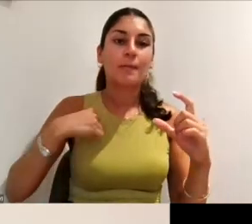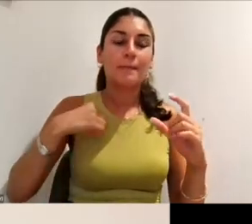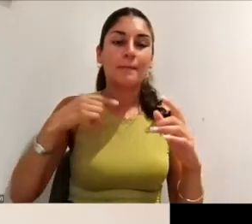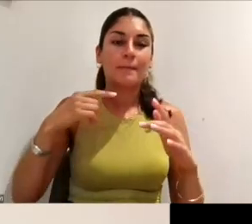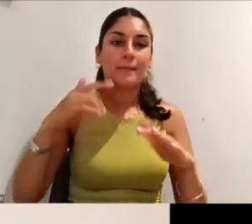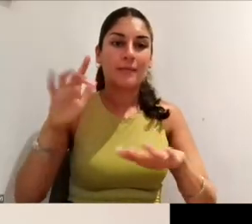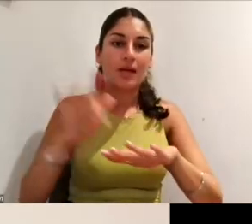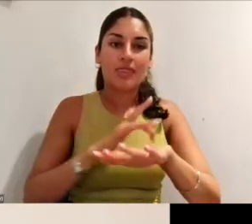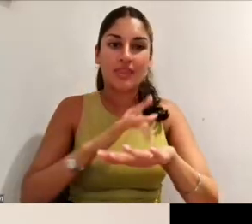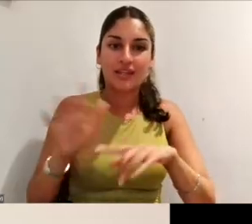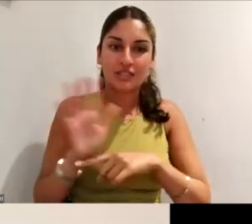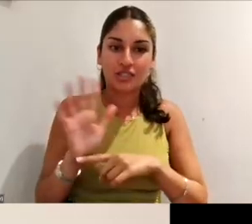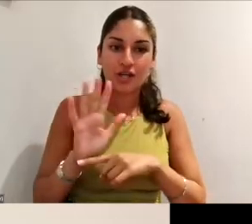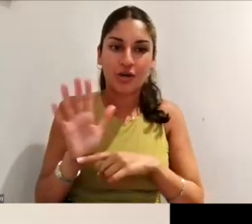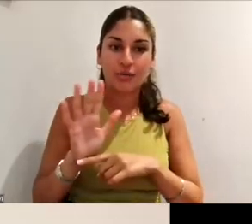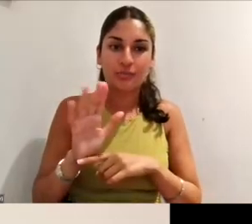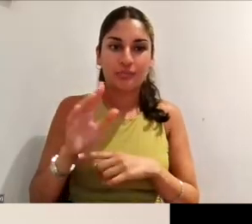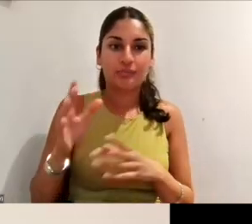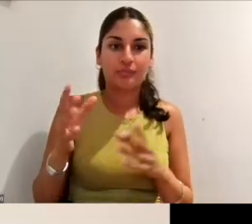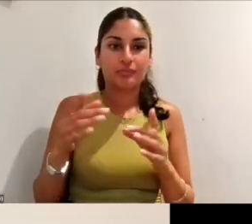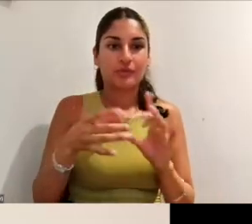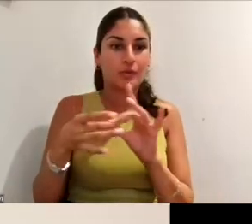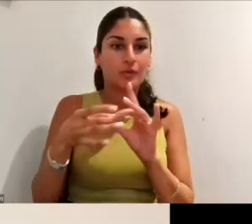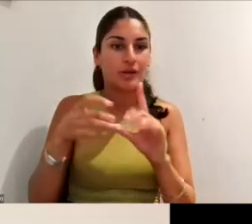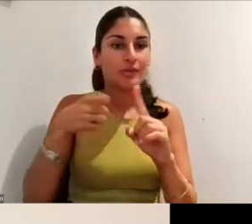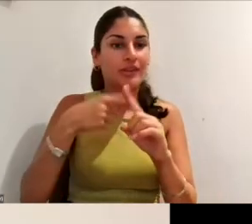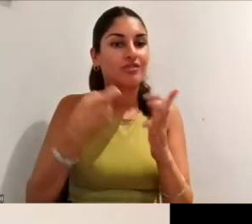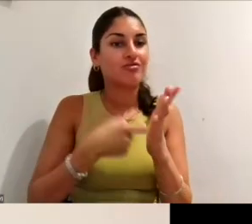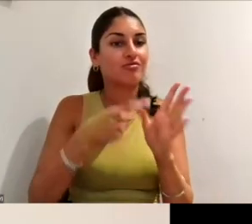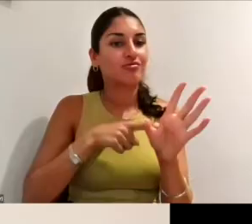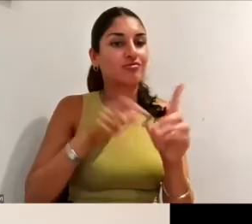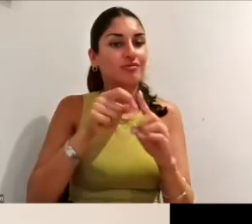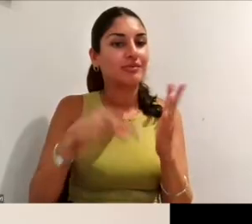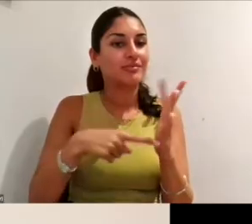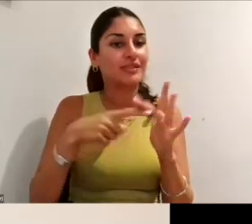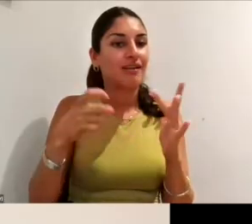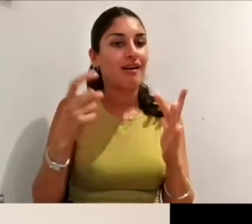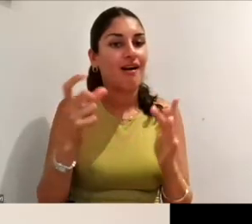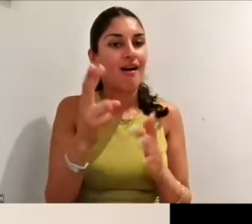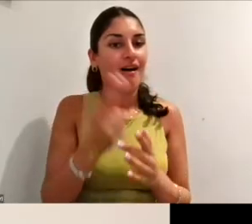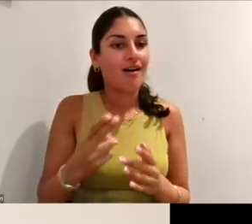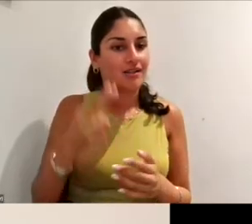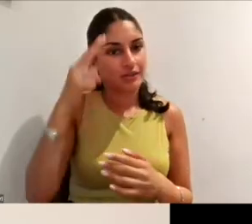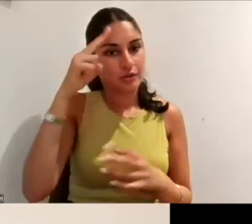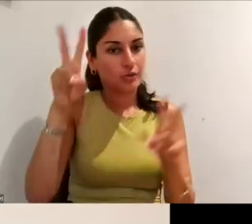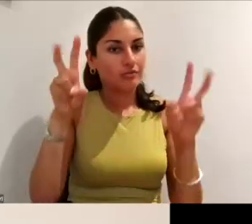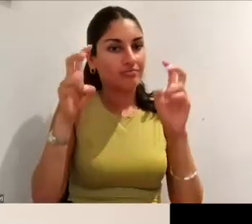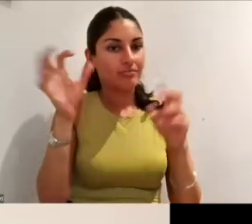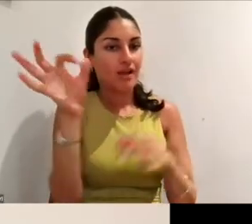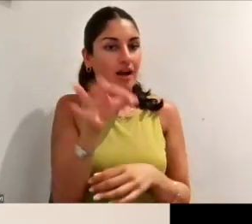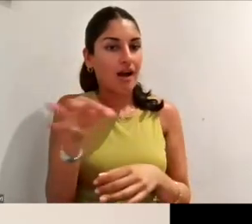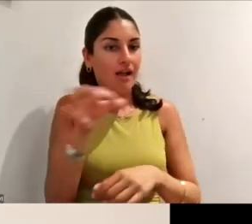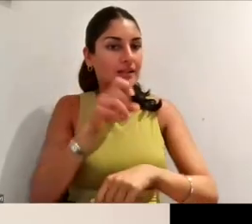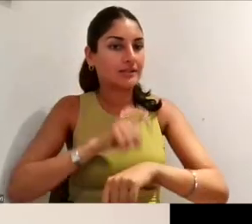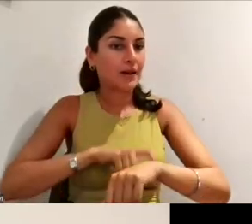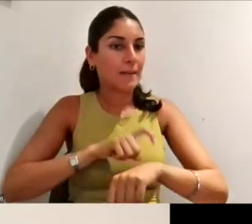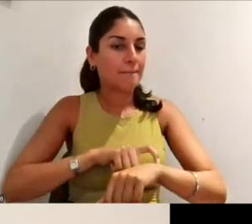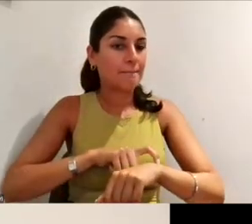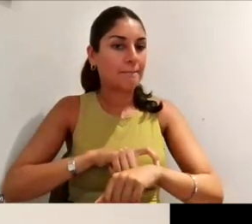called Island Time. I'll let the work speak for itself, but we meet our title character is